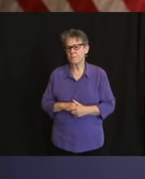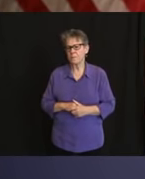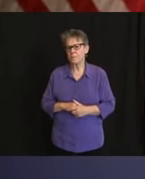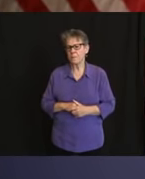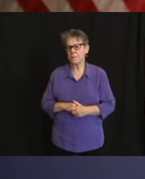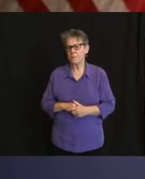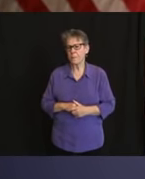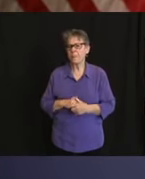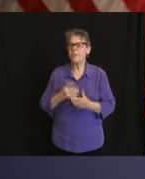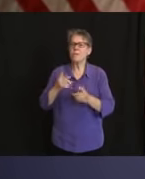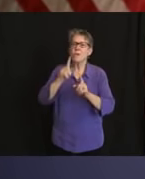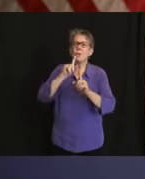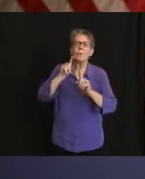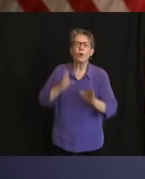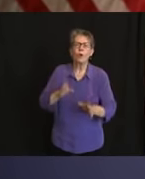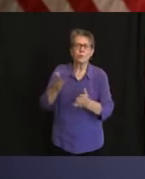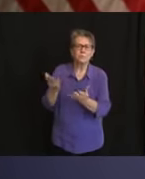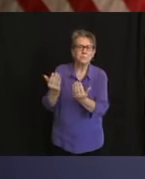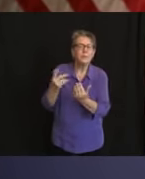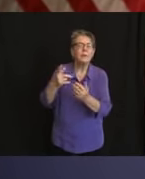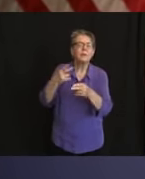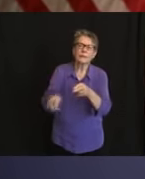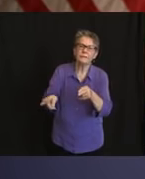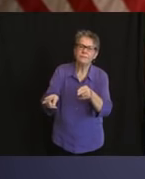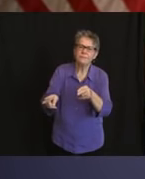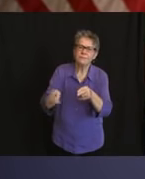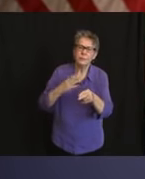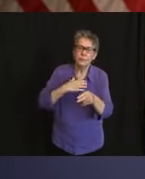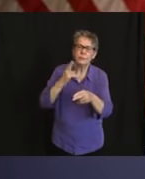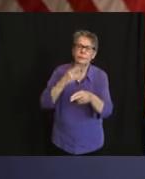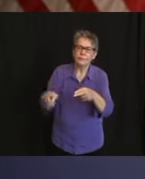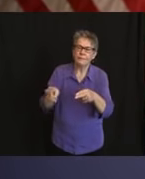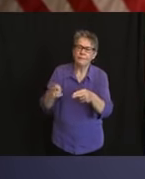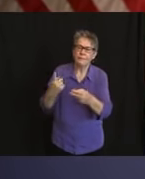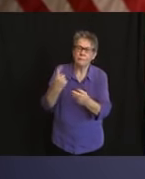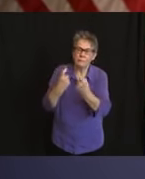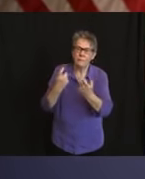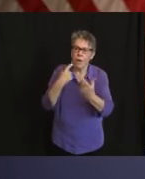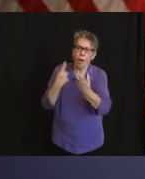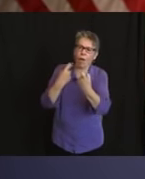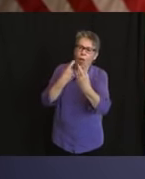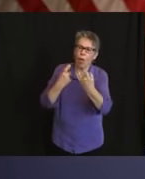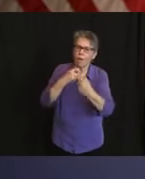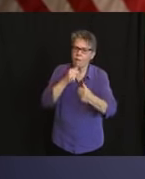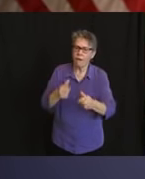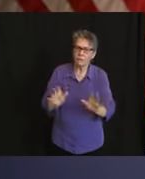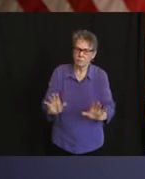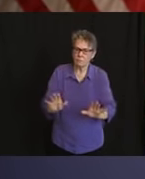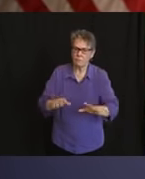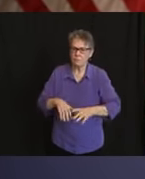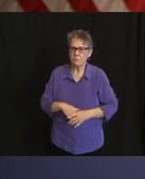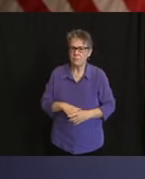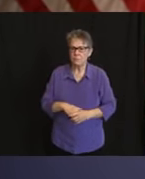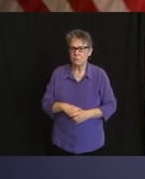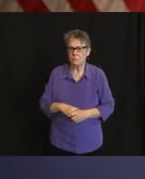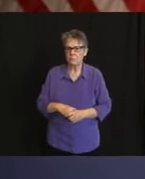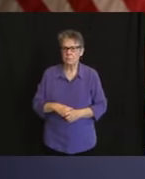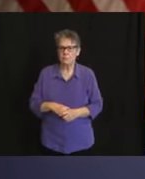with you. Have you made changes to the 2 public testing centers in Bergen and Homedale,